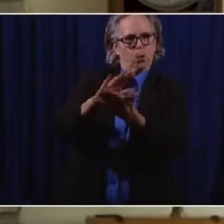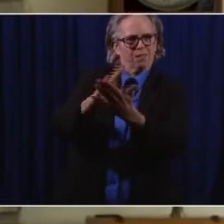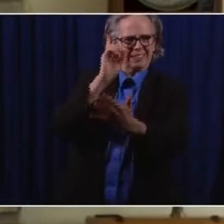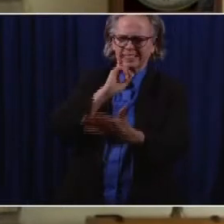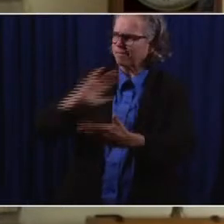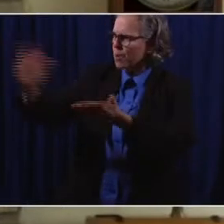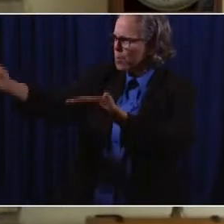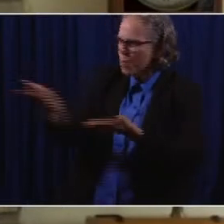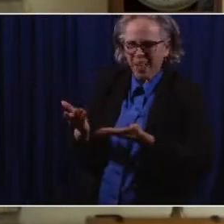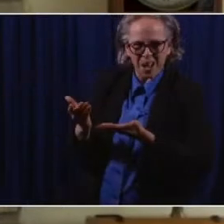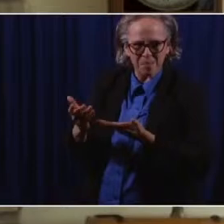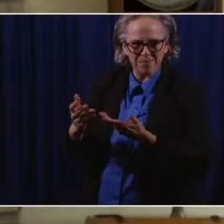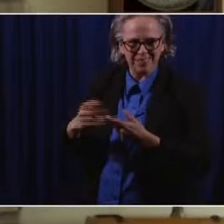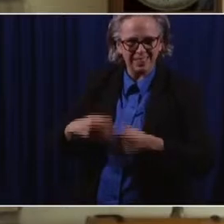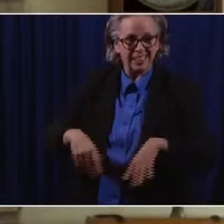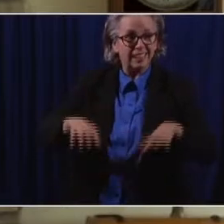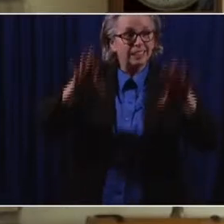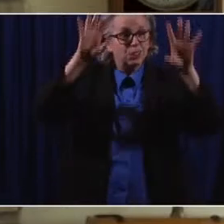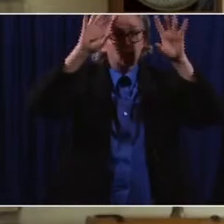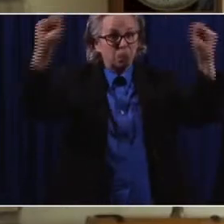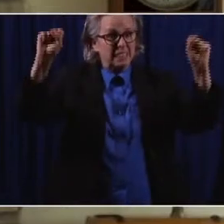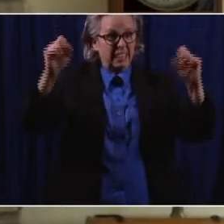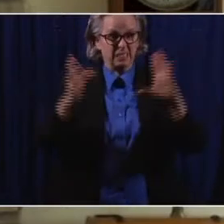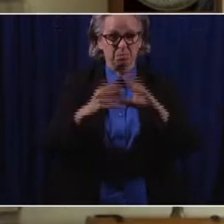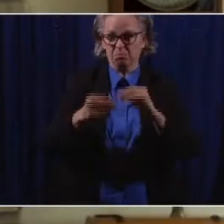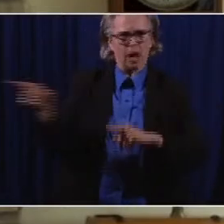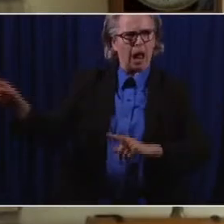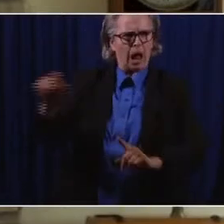Superintendent of the school says Anthony has an amazing ability